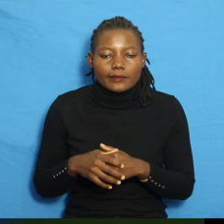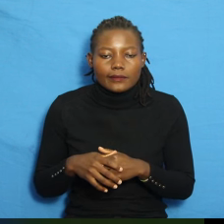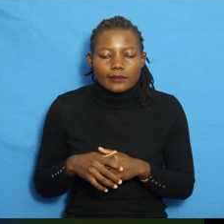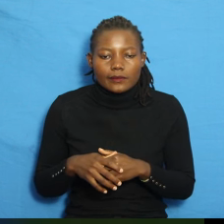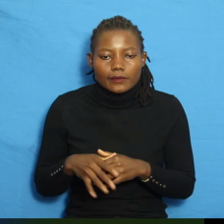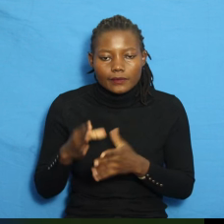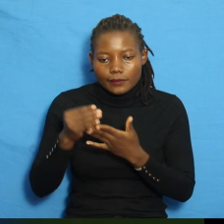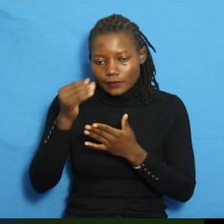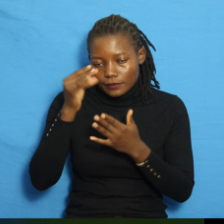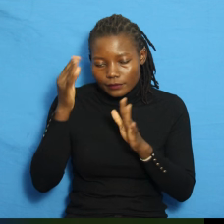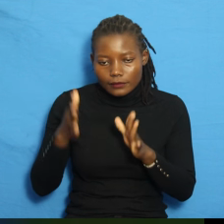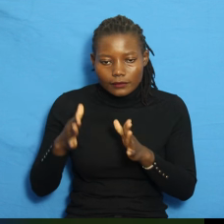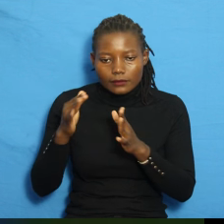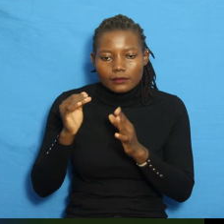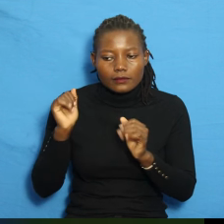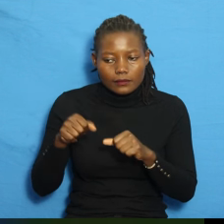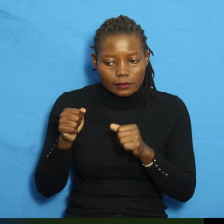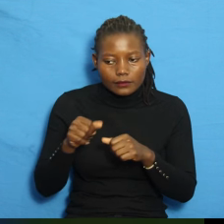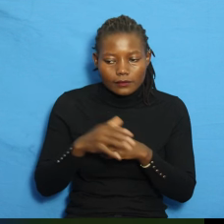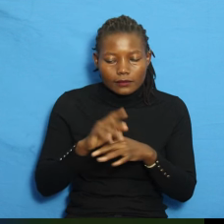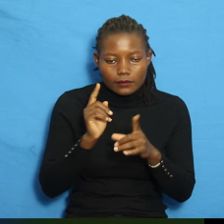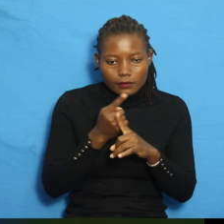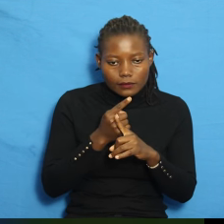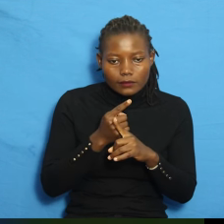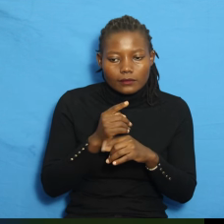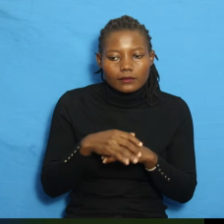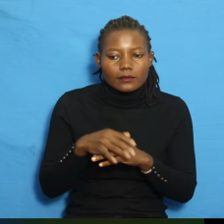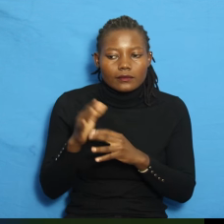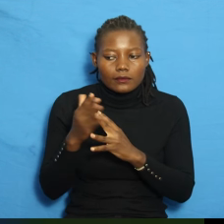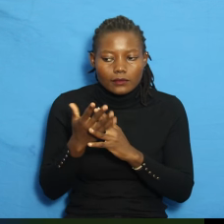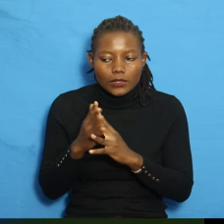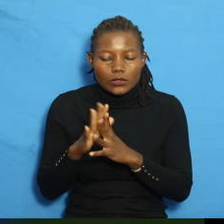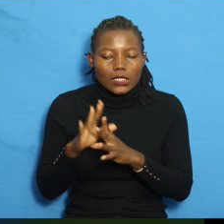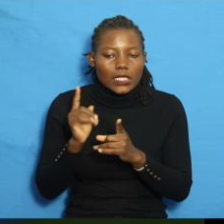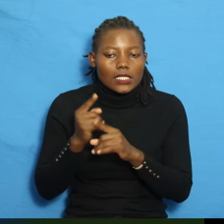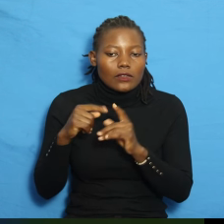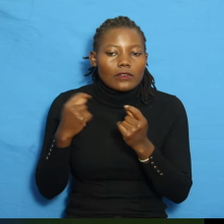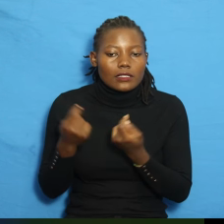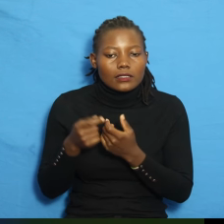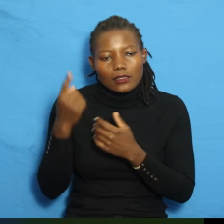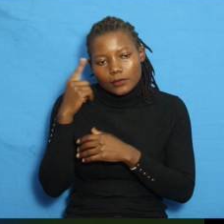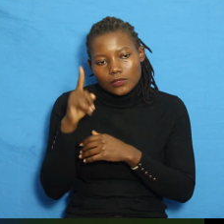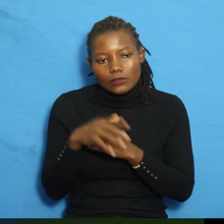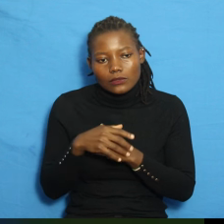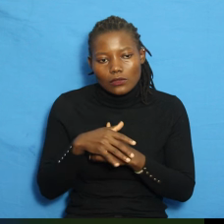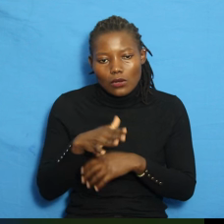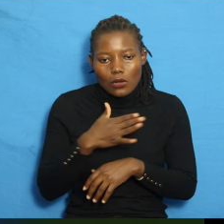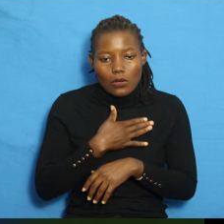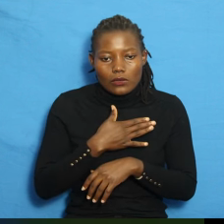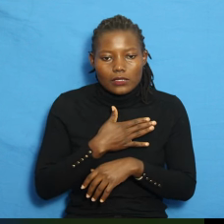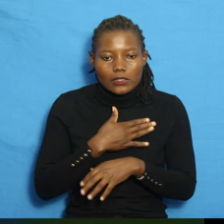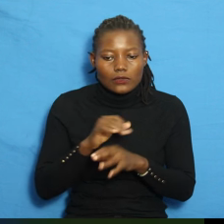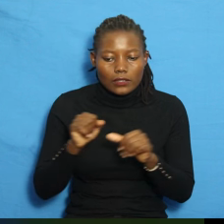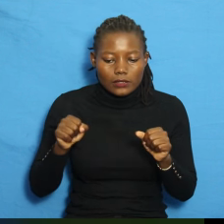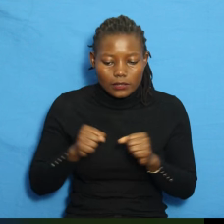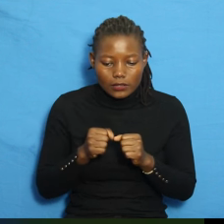allow the learner to be able also to differentiate the different types of liver systems. And I'm going to cover